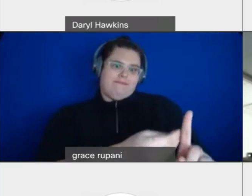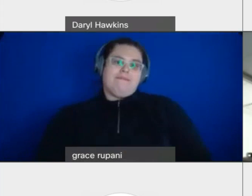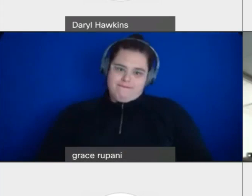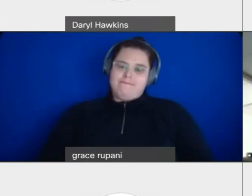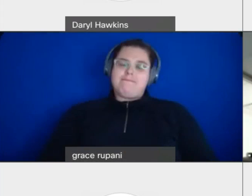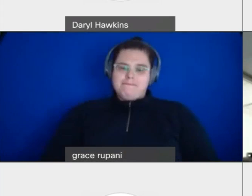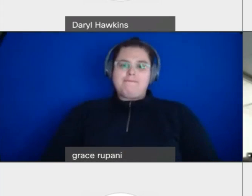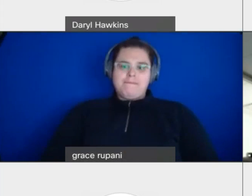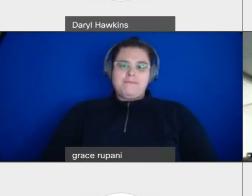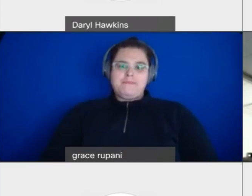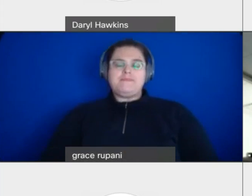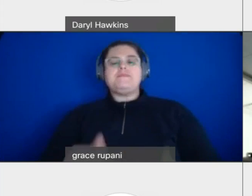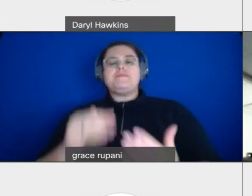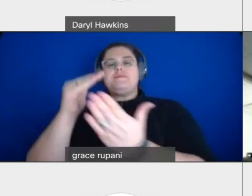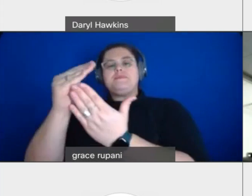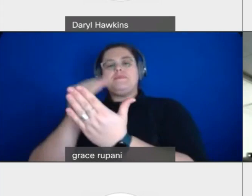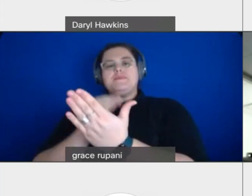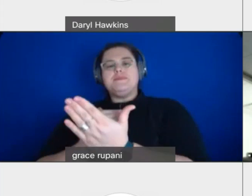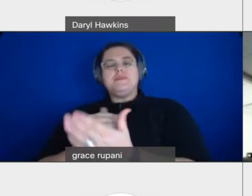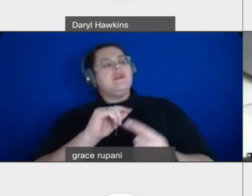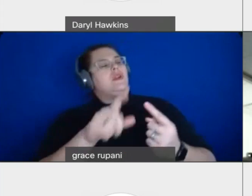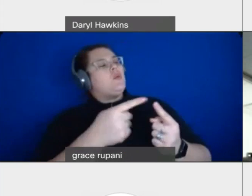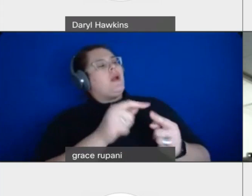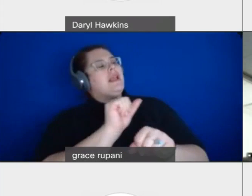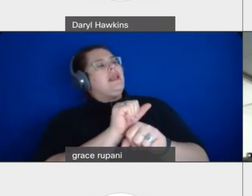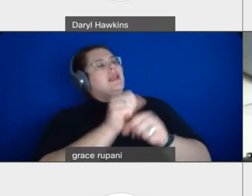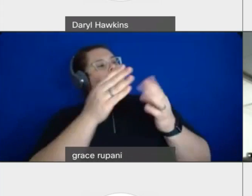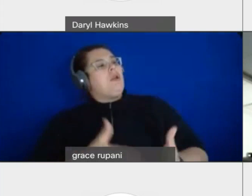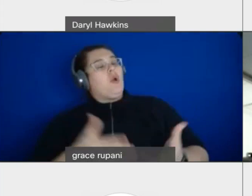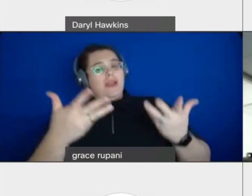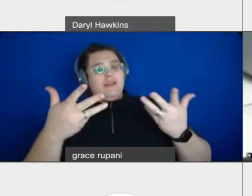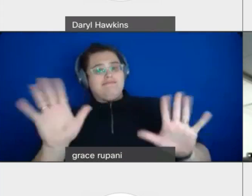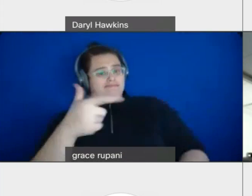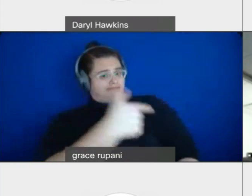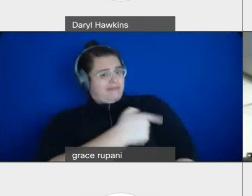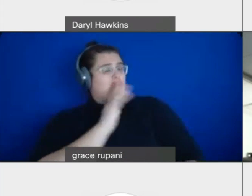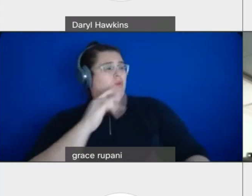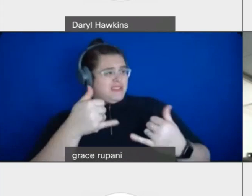When an employee is vaccinated, will they still need to test for COVID?